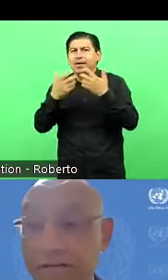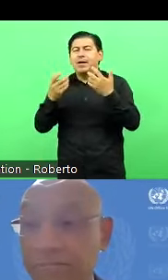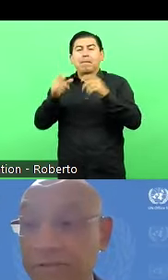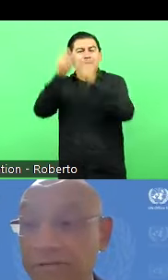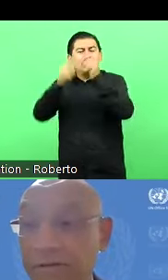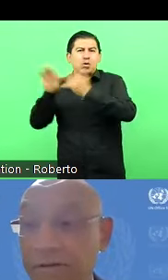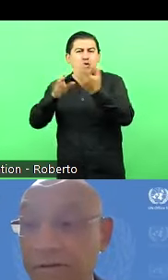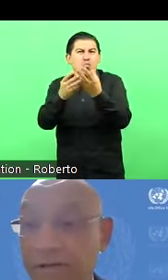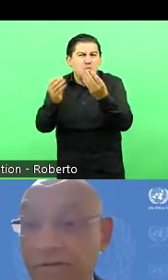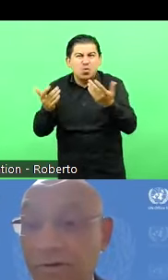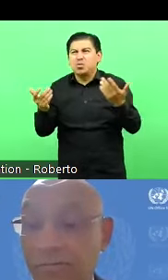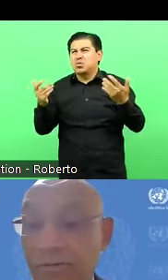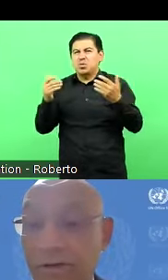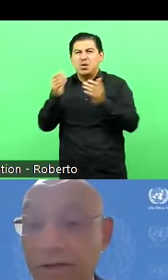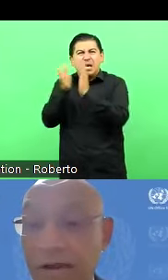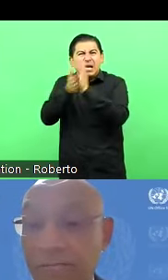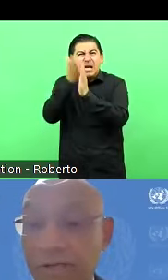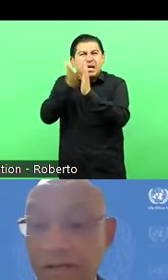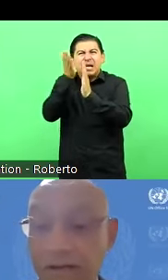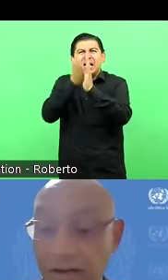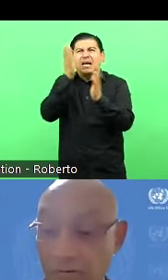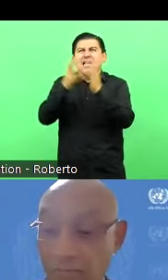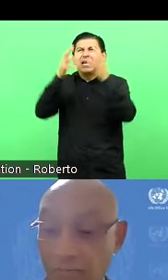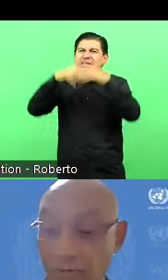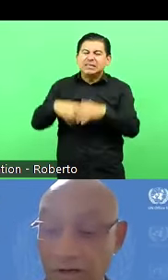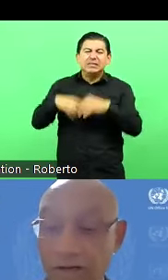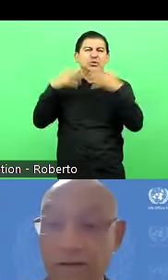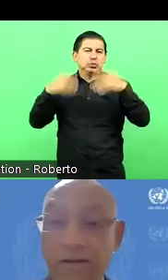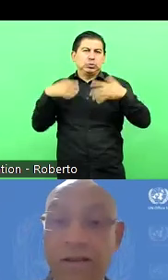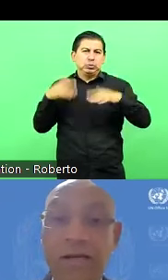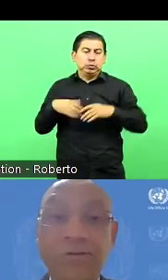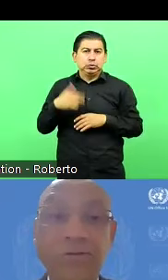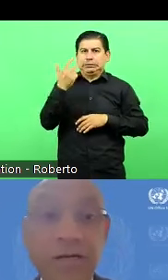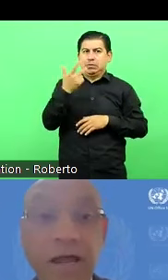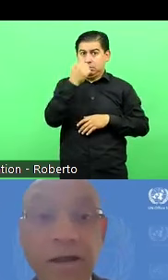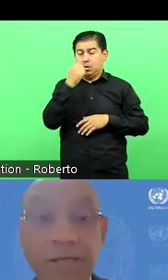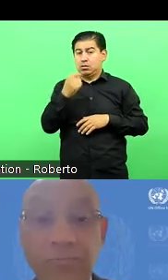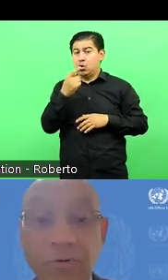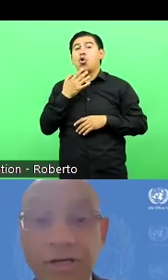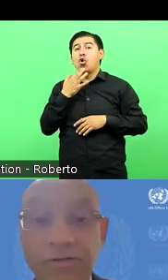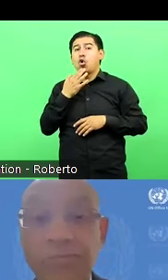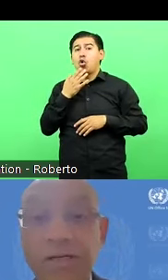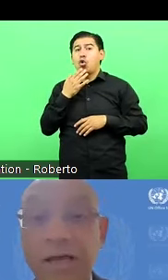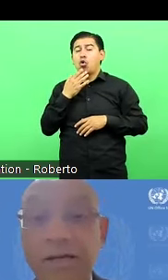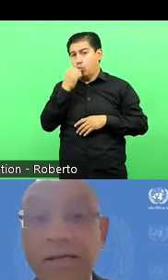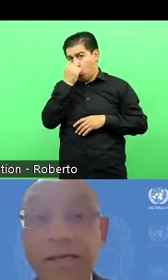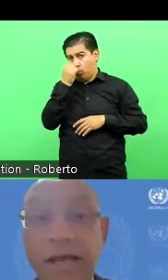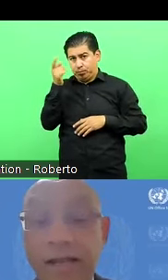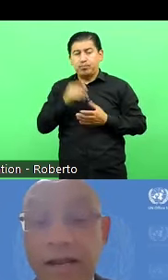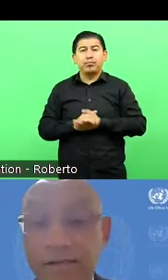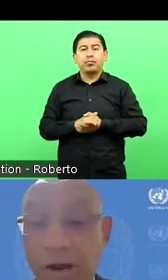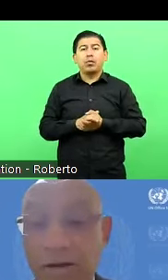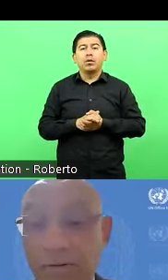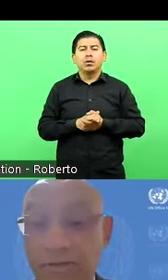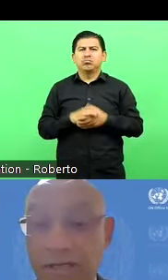and disruptions. So that means that a lot of work needs to be done, much more needs to be done. And